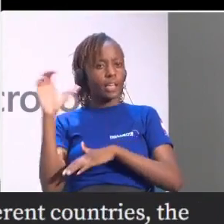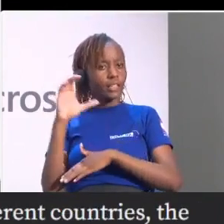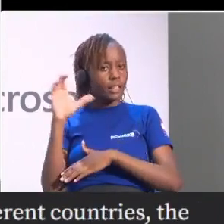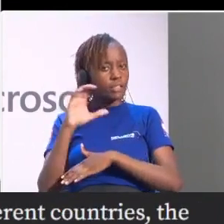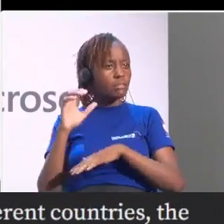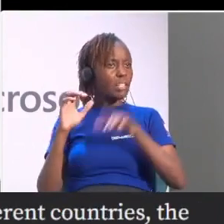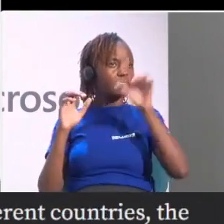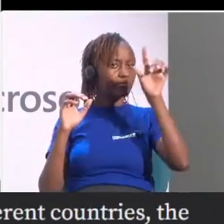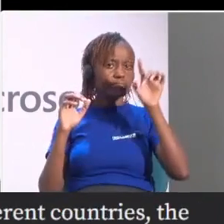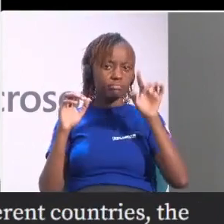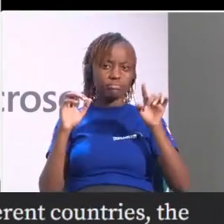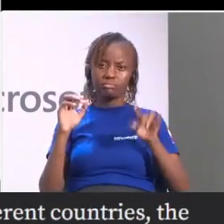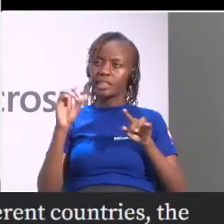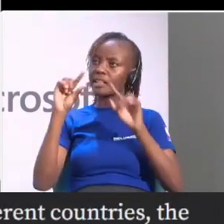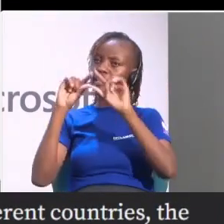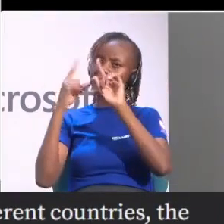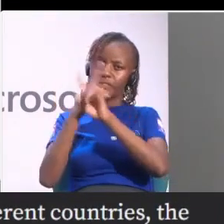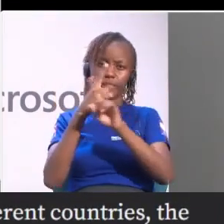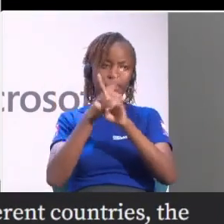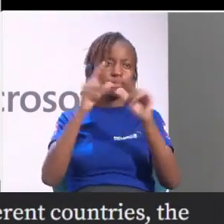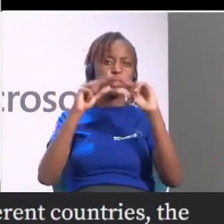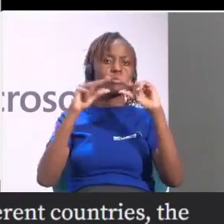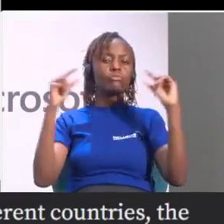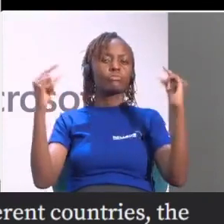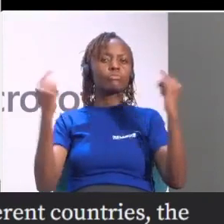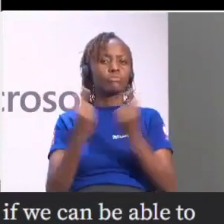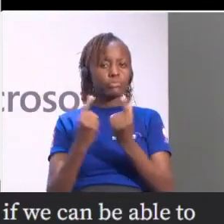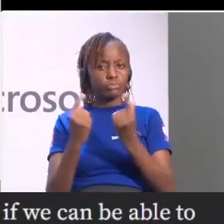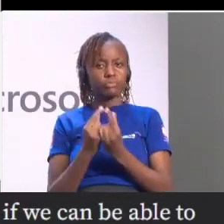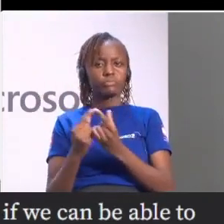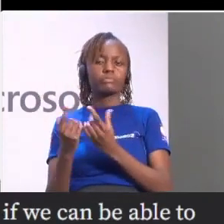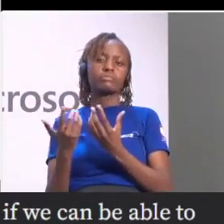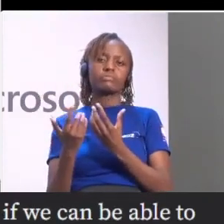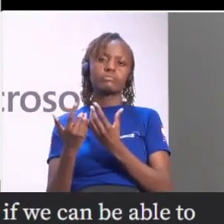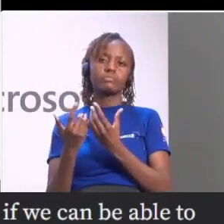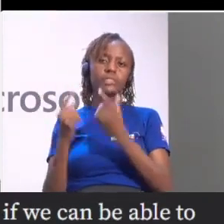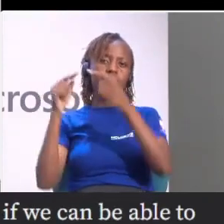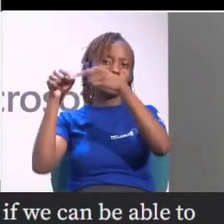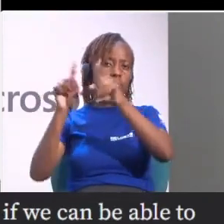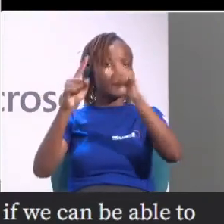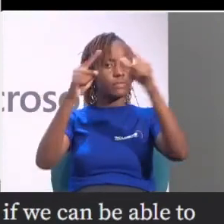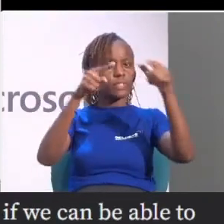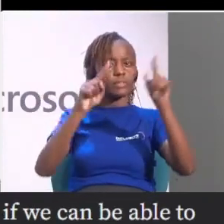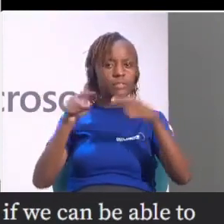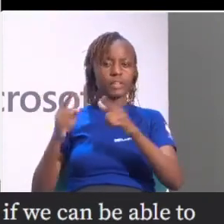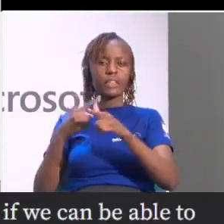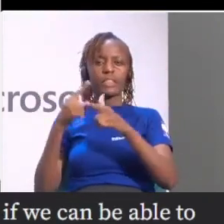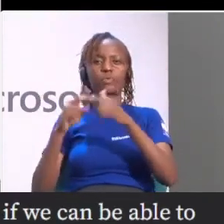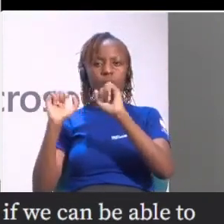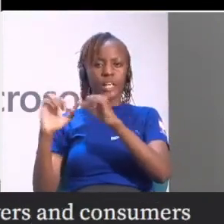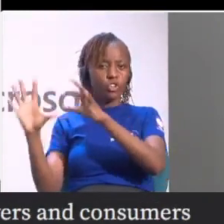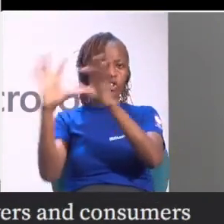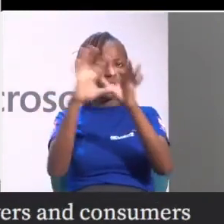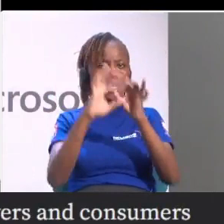to be able to kickstart it. And then they can be able now to pass it to the subsequent secretariat or steering committee. Because it